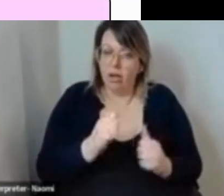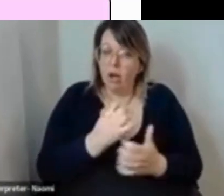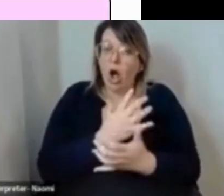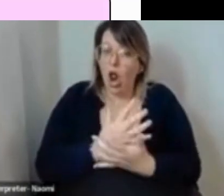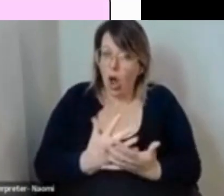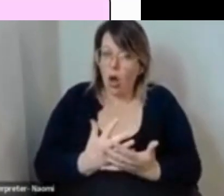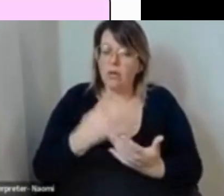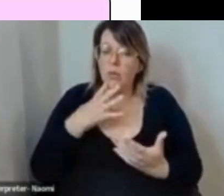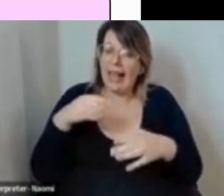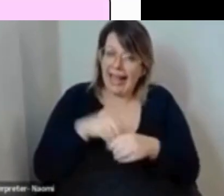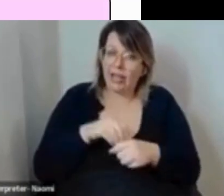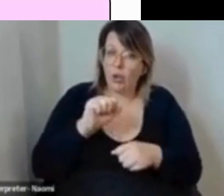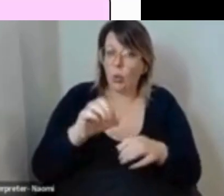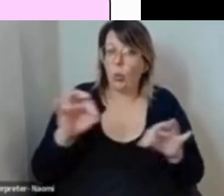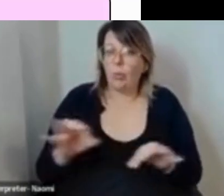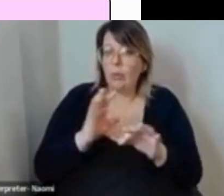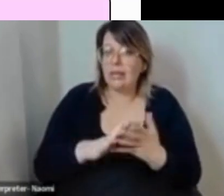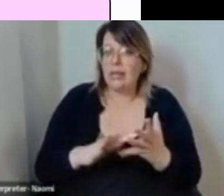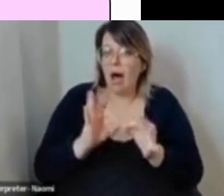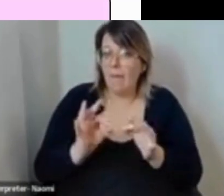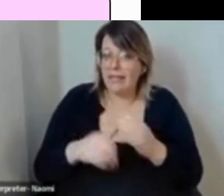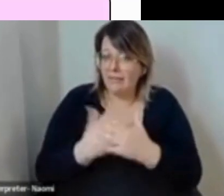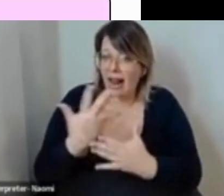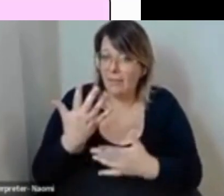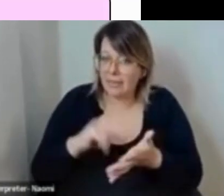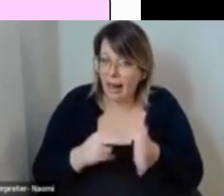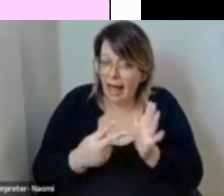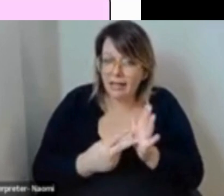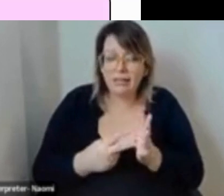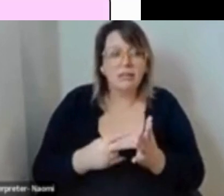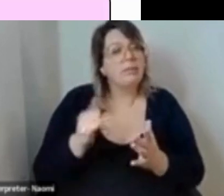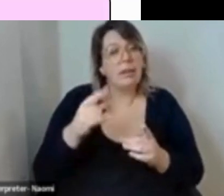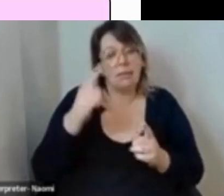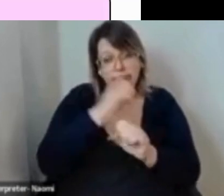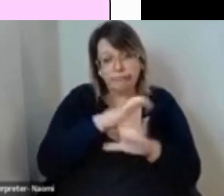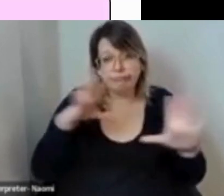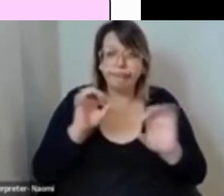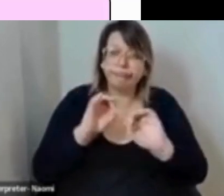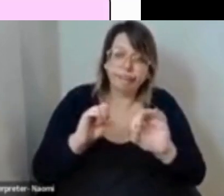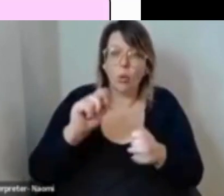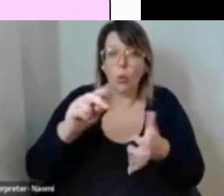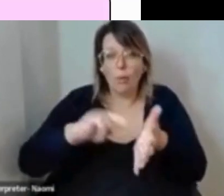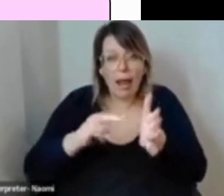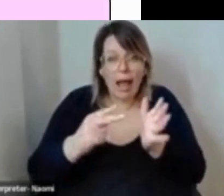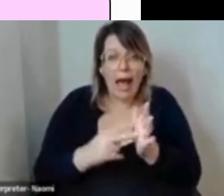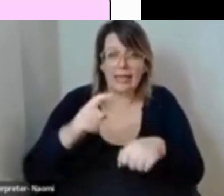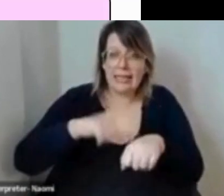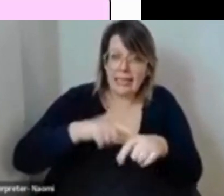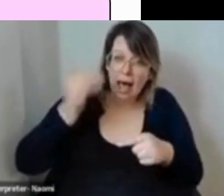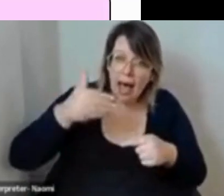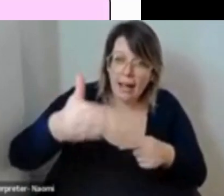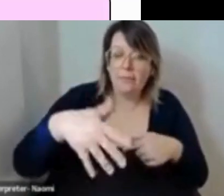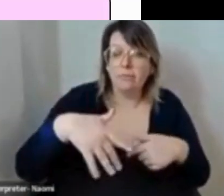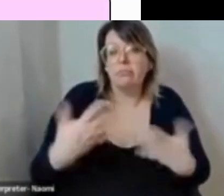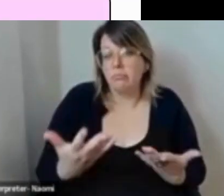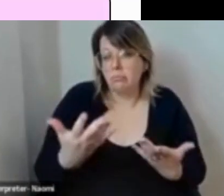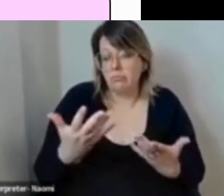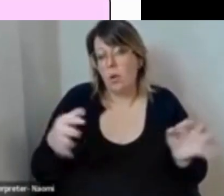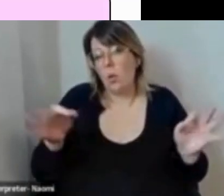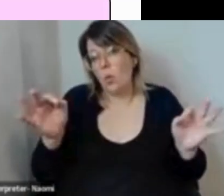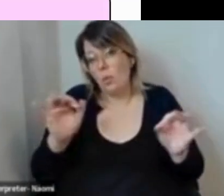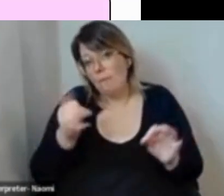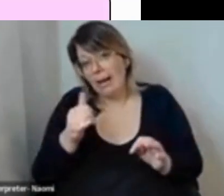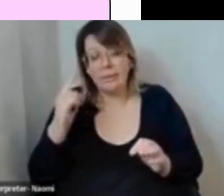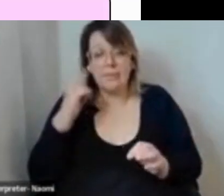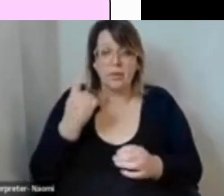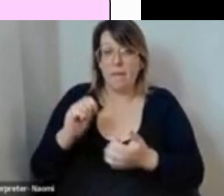Music Hub development plan, perhaps by providing an outline of intended plans and timescales, or it could be that you need to clarify the role of a